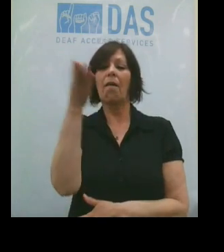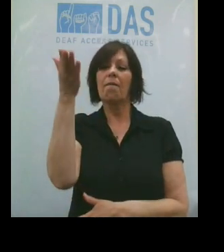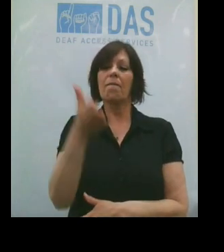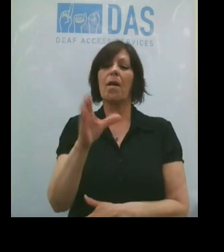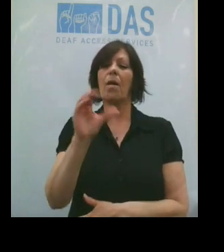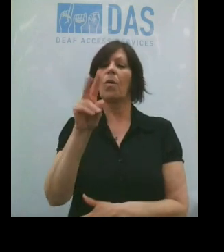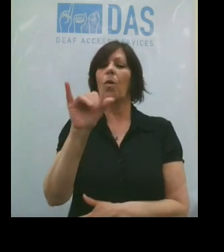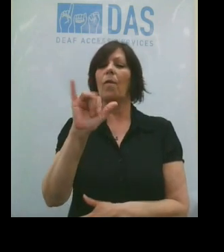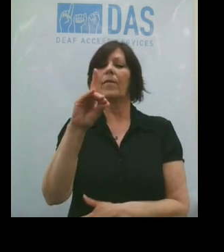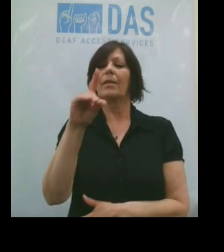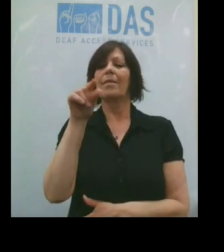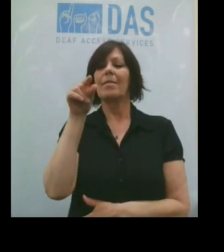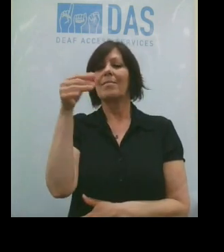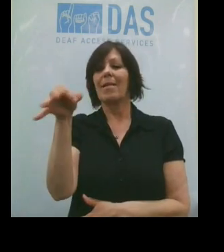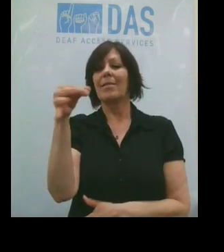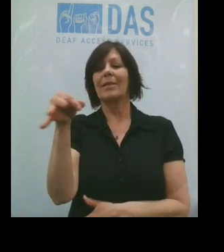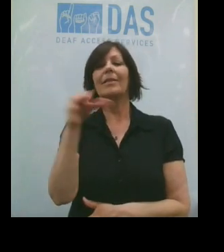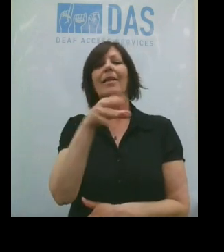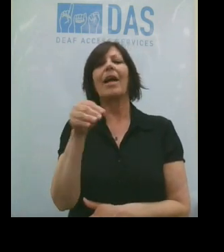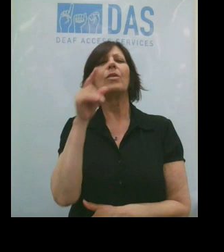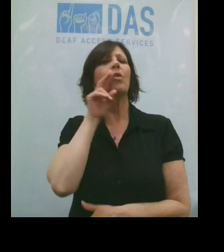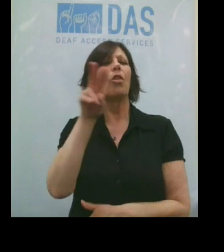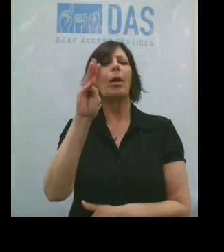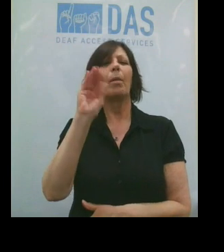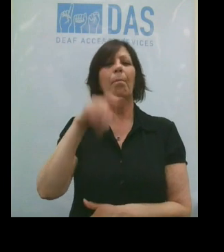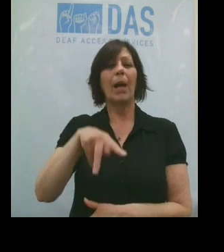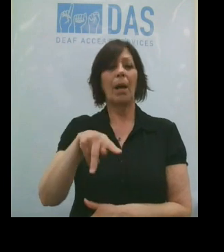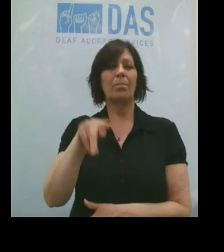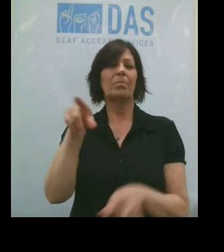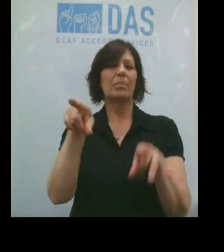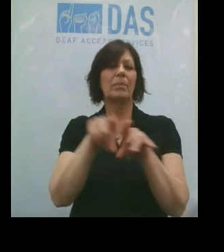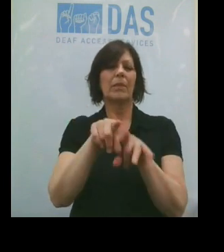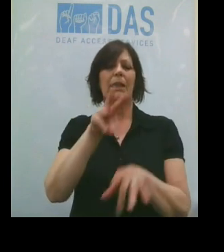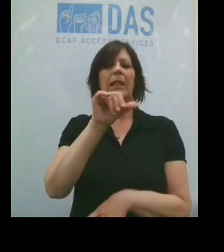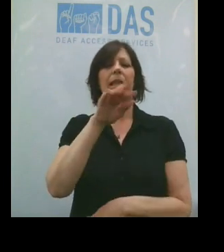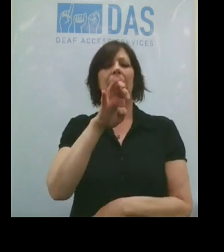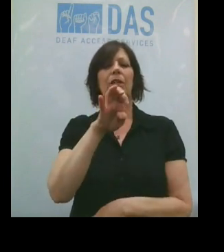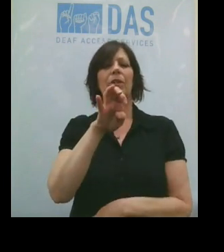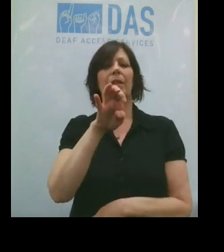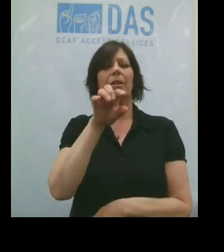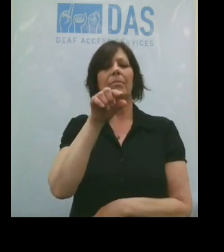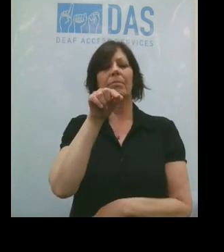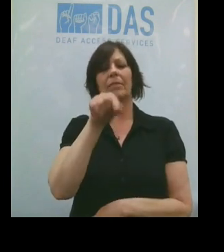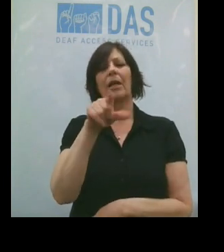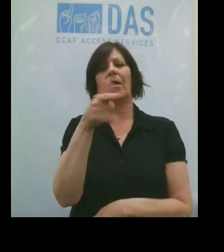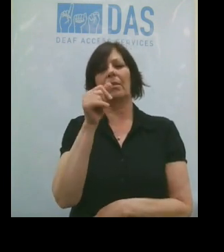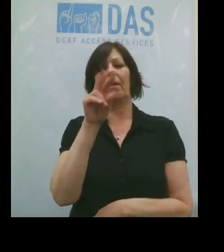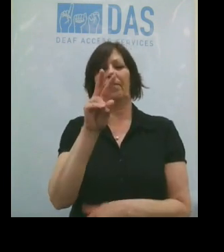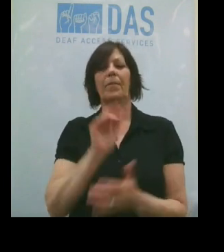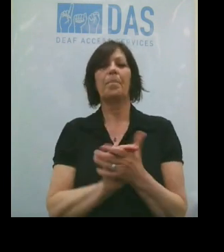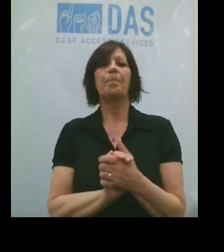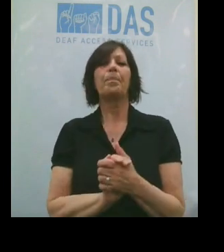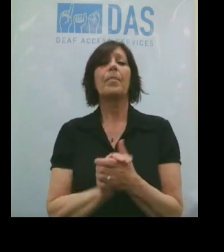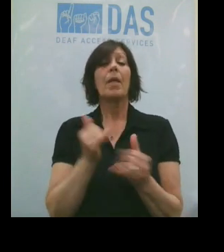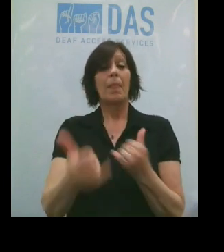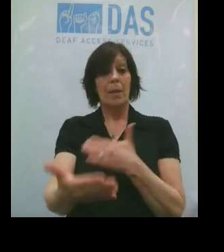erie.gov/COVID-19, and of course you can also check out our COVID map at erie.gov/COVID map. As of this morning,